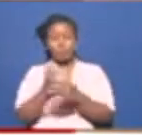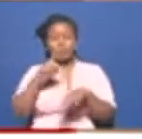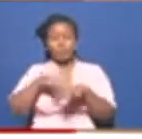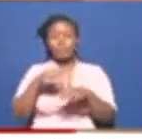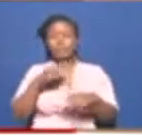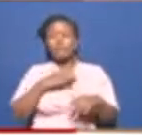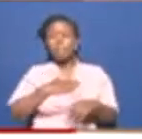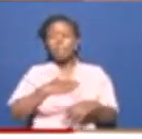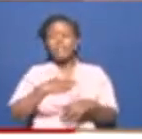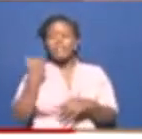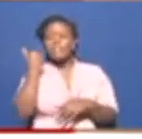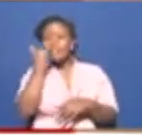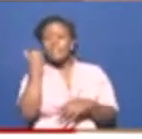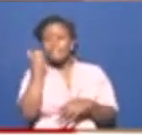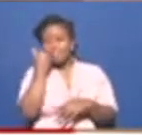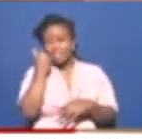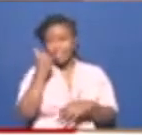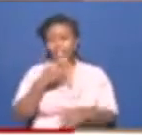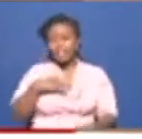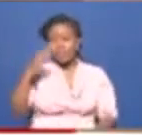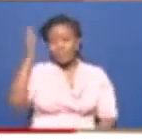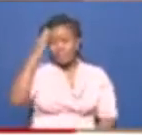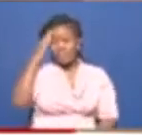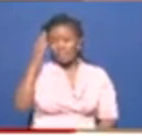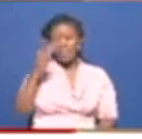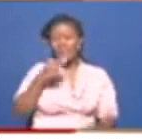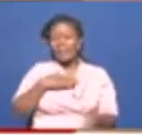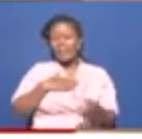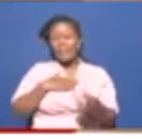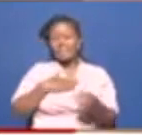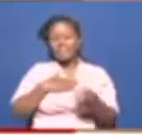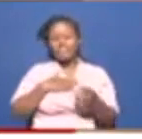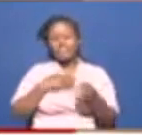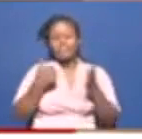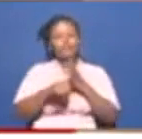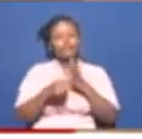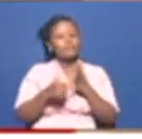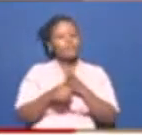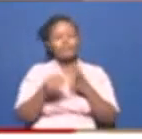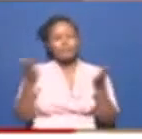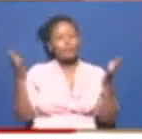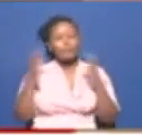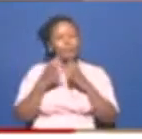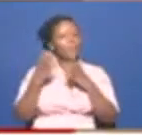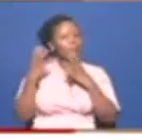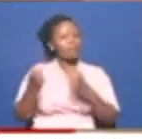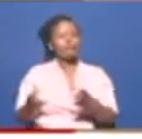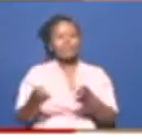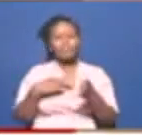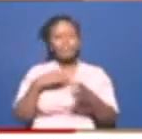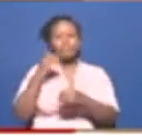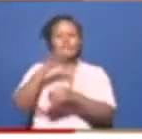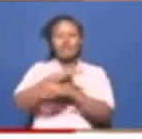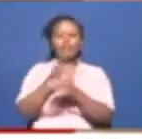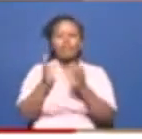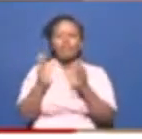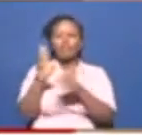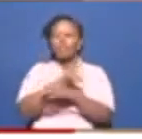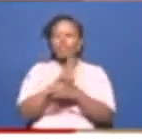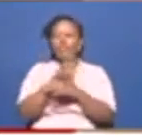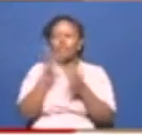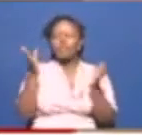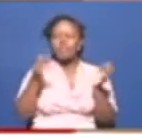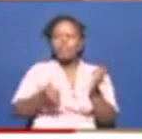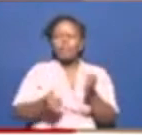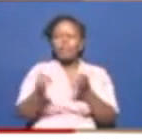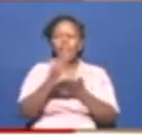I noticed I was releasing stool from my vagina and, you know, uncontrollable leakage of urine. Mm. I was in shock. I actually got panic